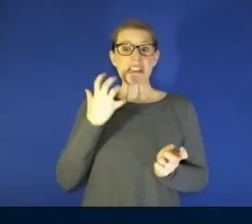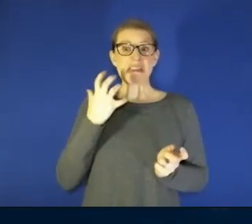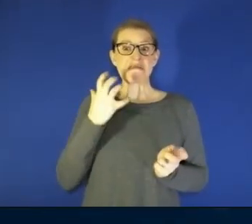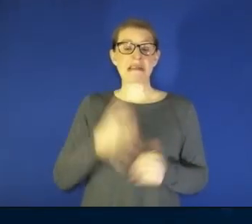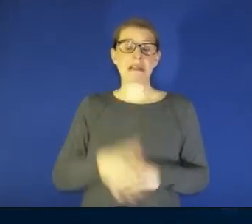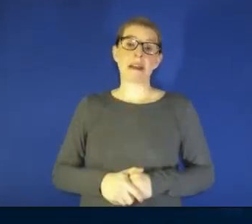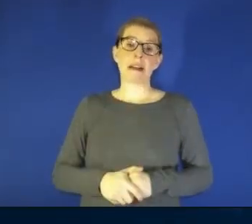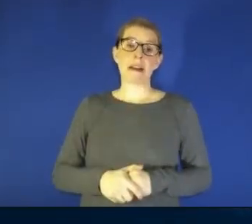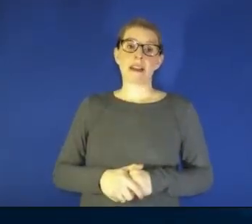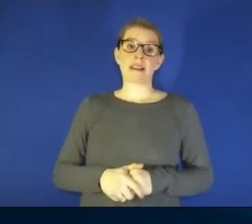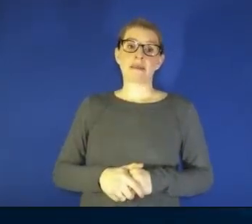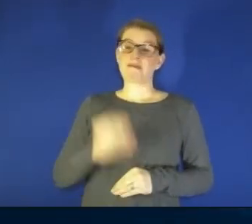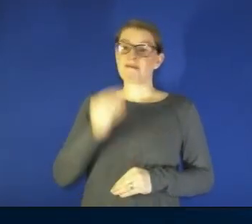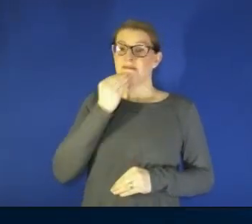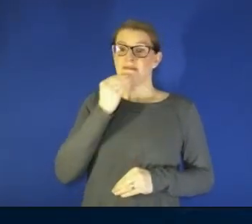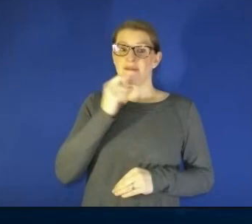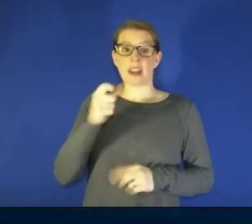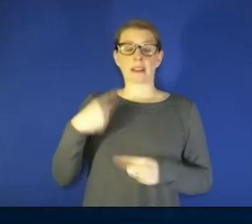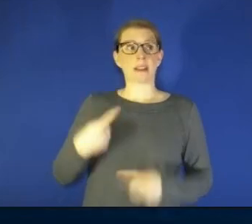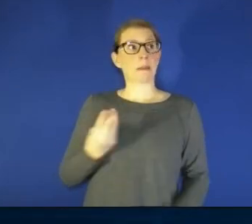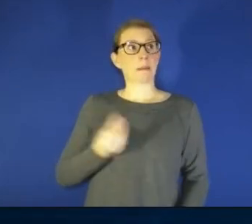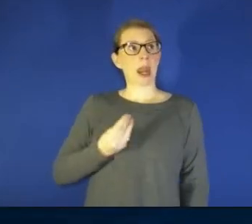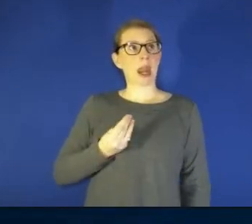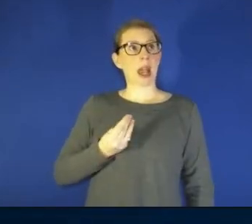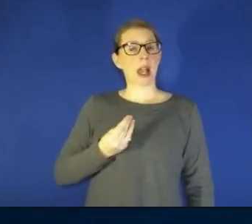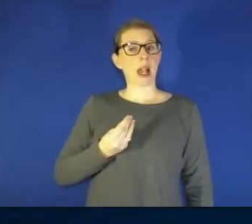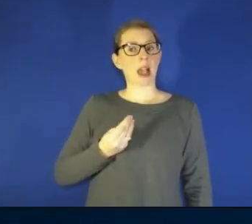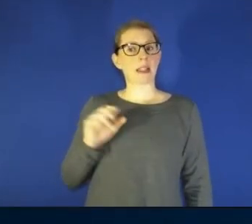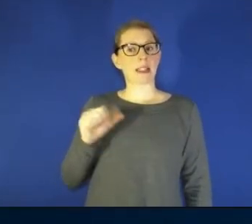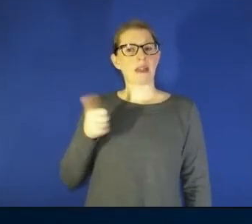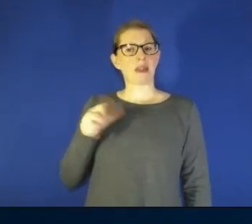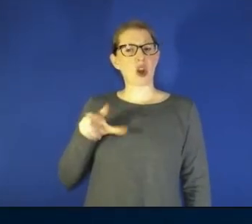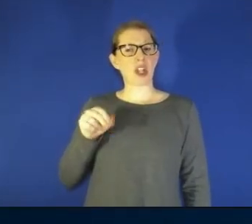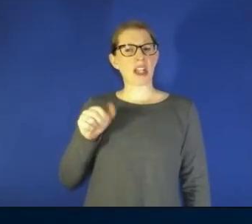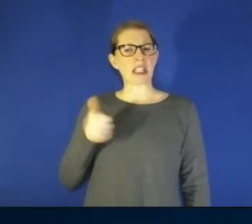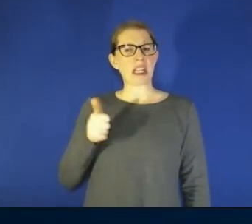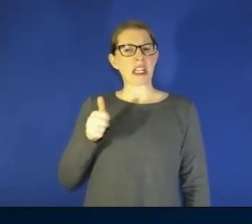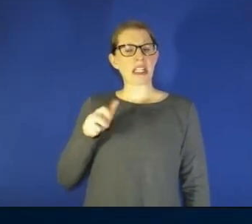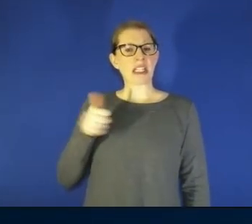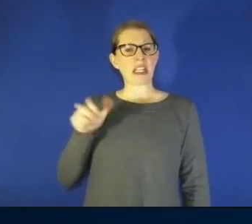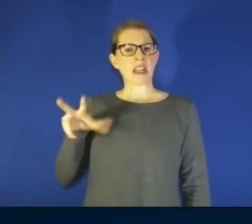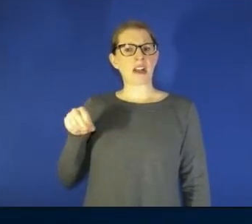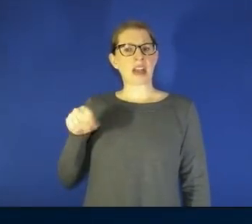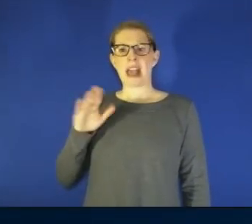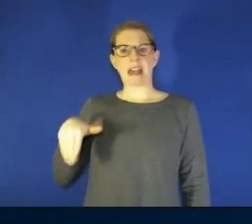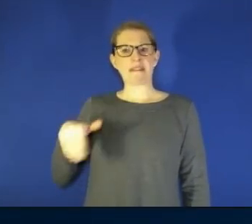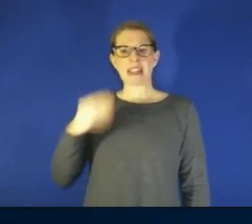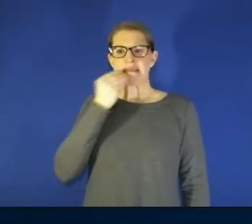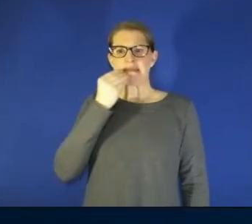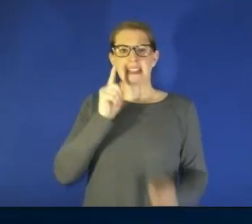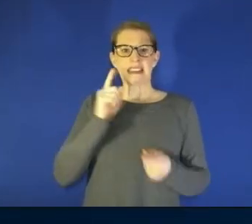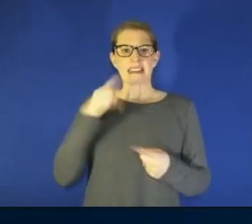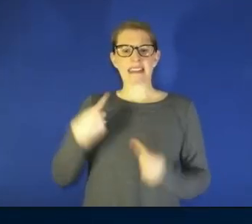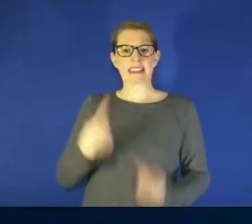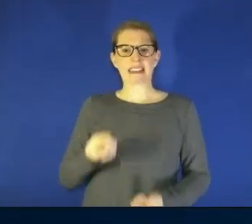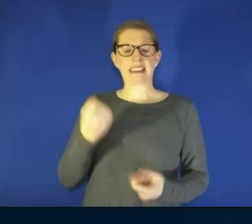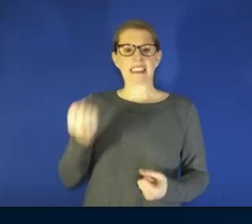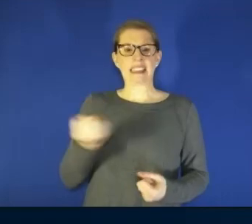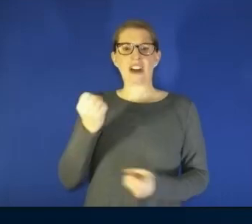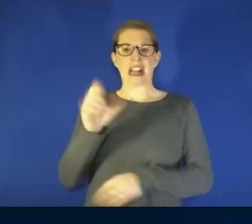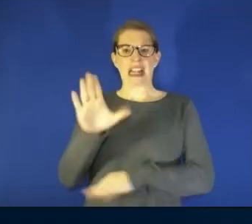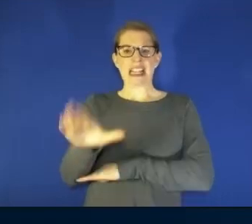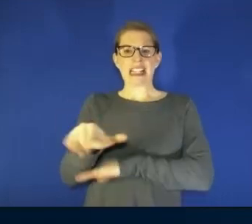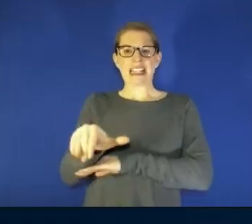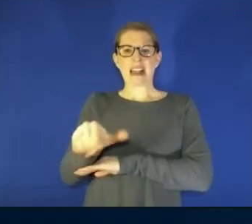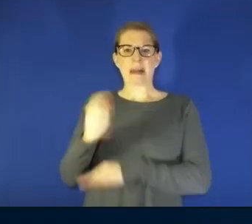eaten since, it's Monday around 10:30, and I haven't eaten since Saturday evening, so I'm a little grumpy.